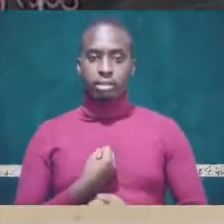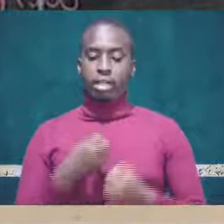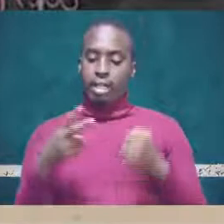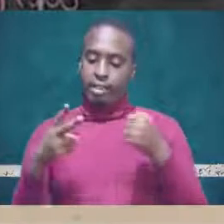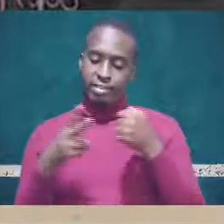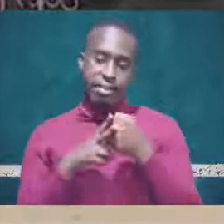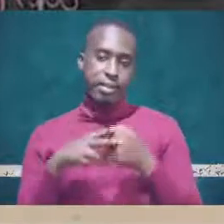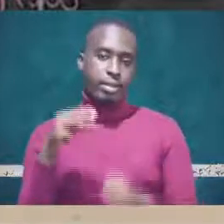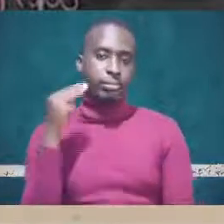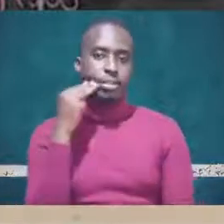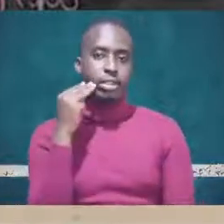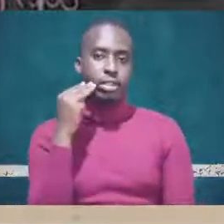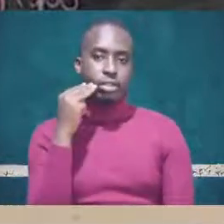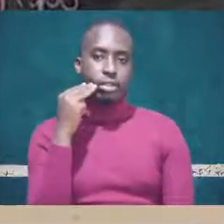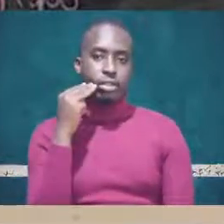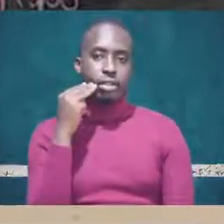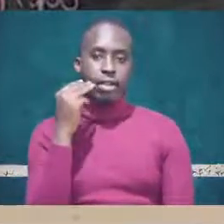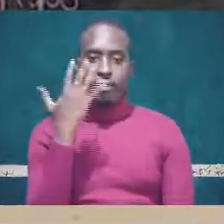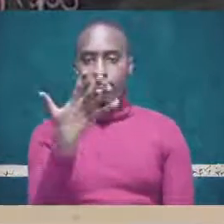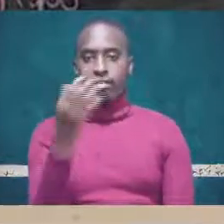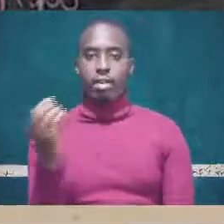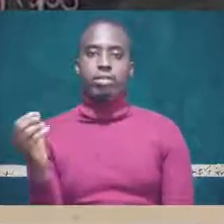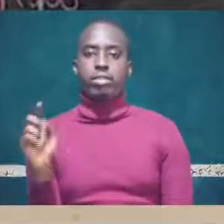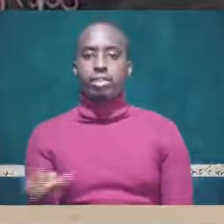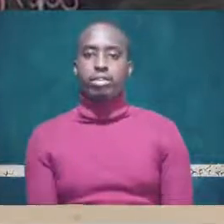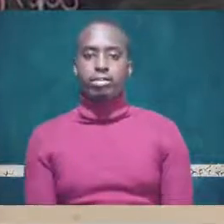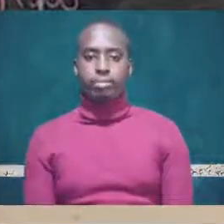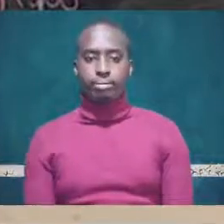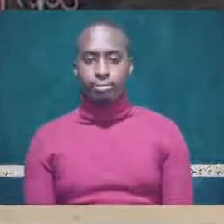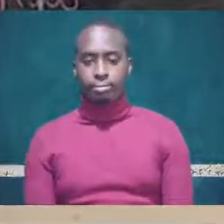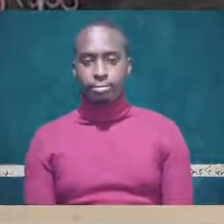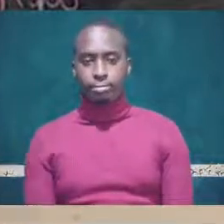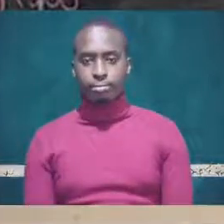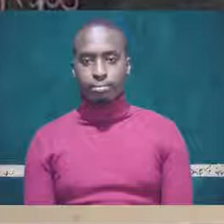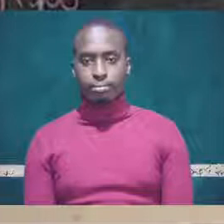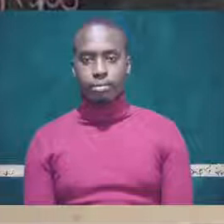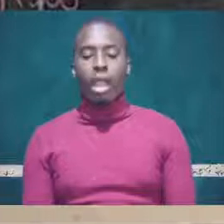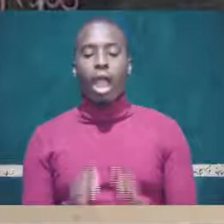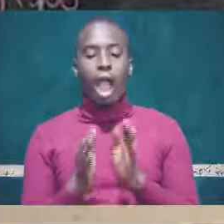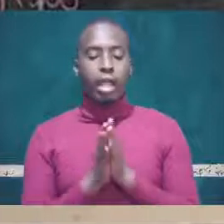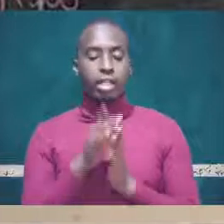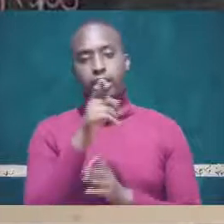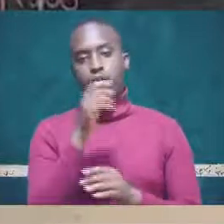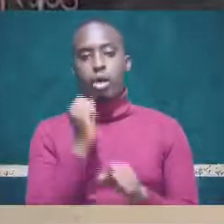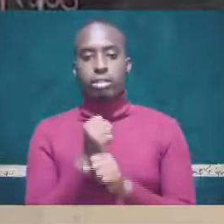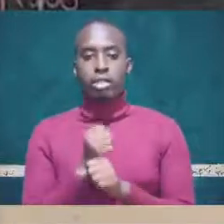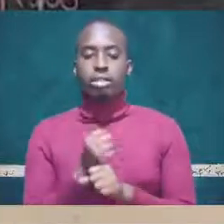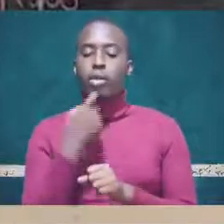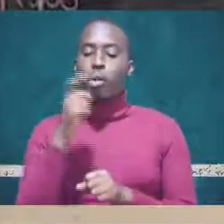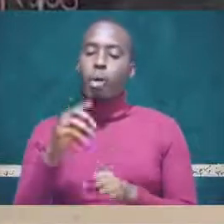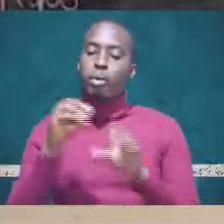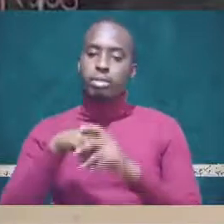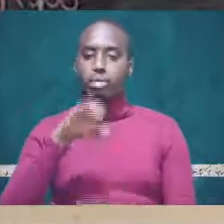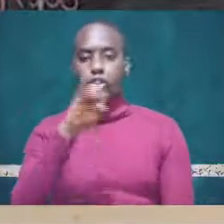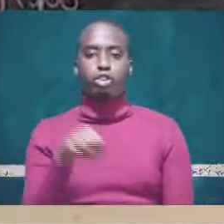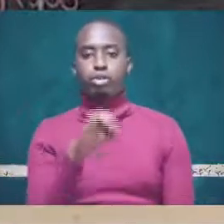7,500,000. And that is work done. Work done must be measured